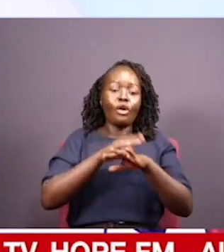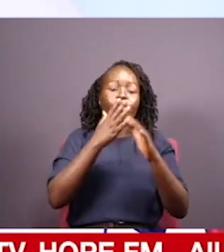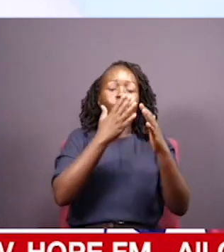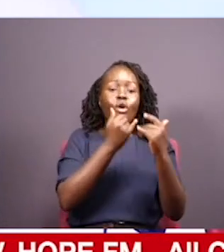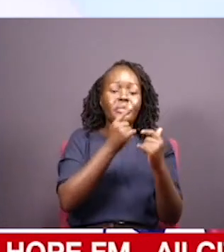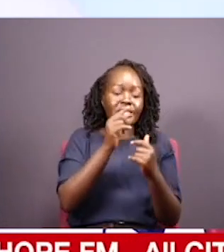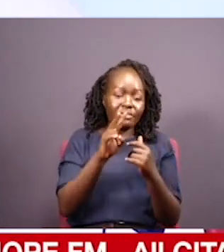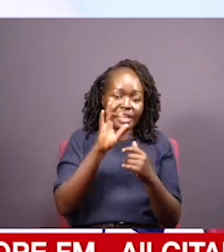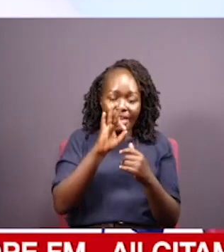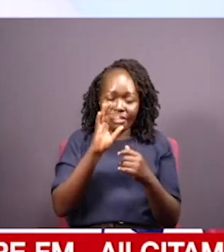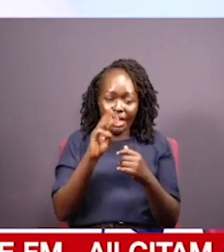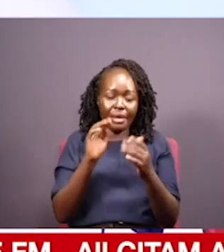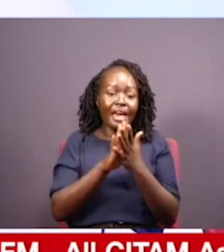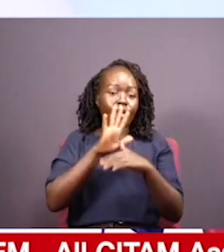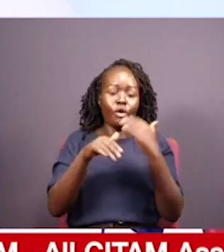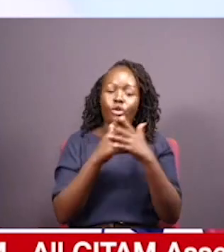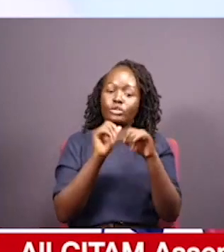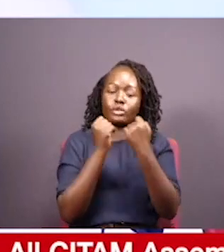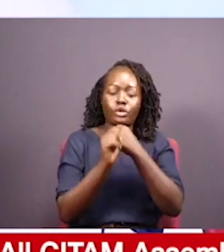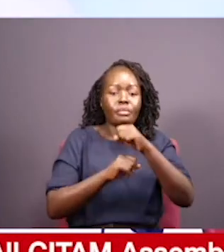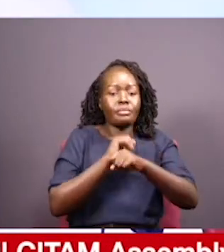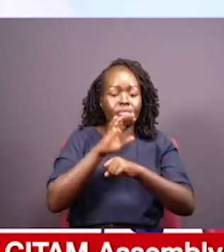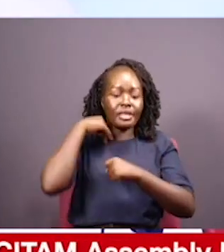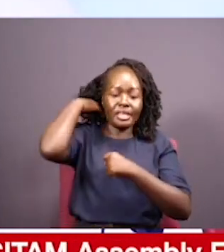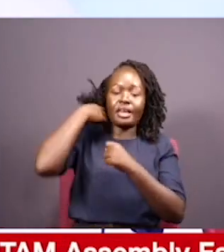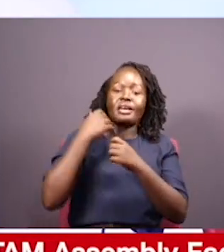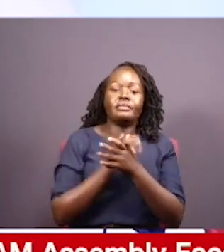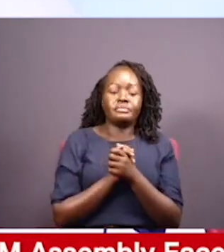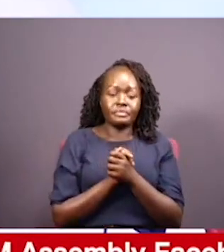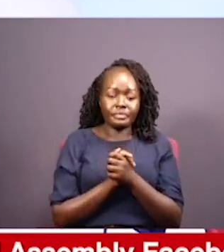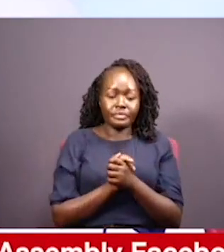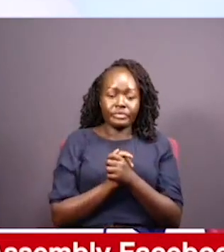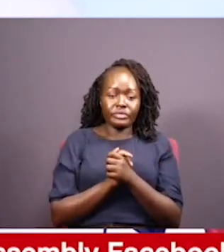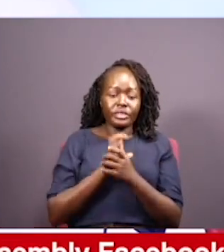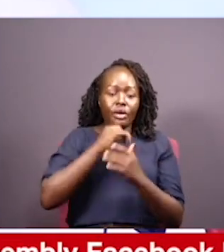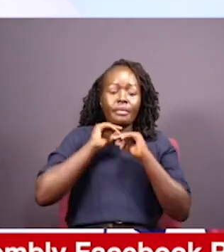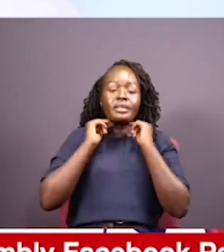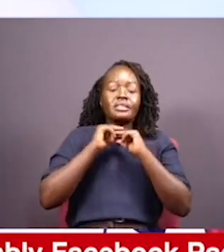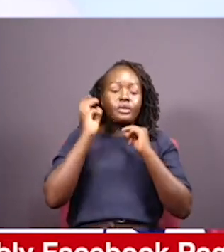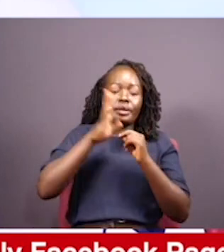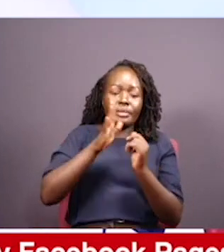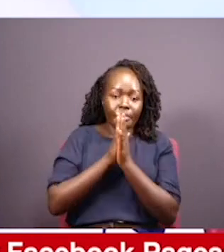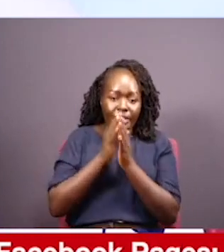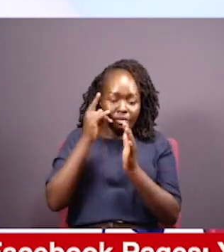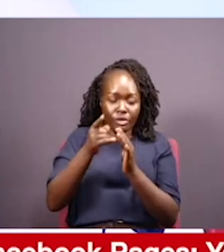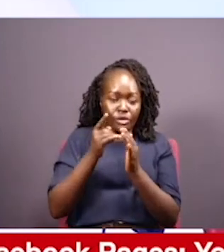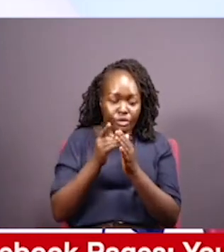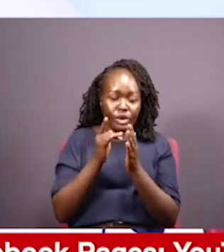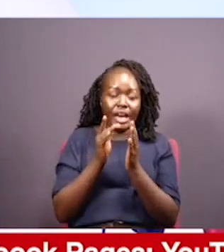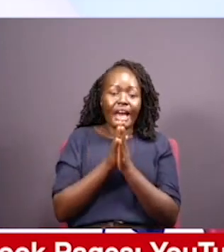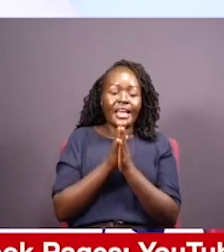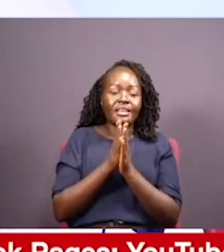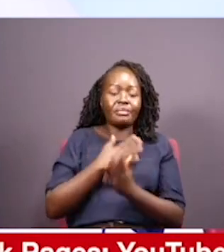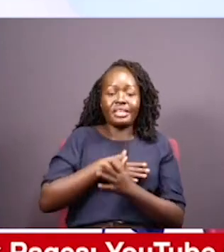our Citam Church online social media platforms. Our pastors will be praying for your requests, so please send